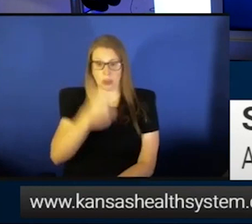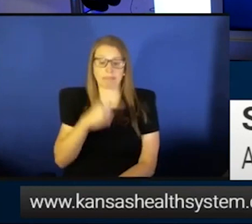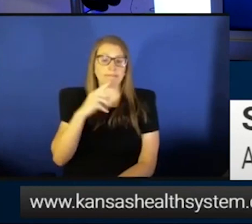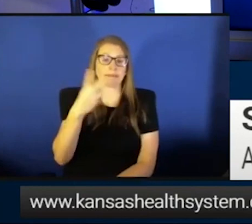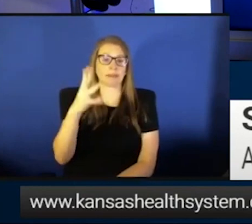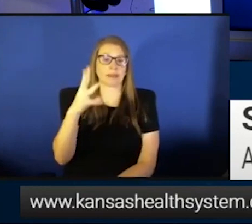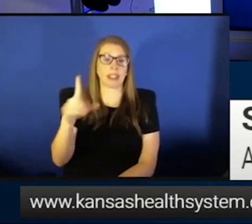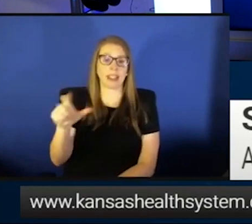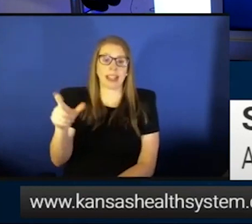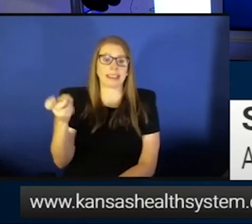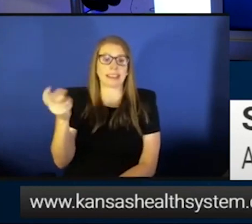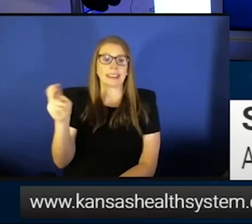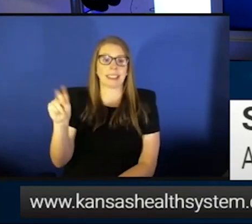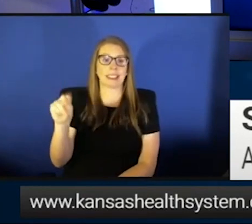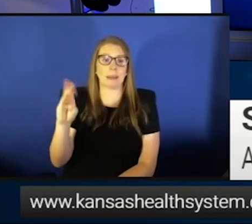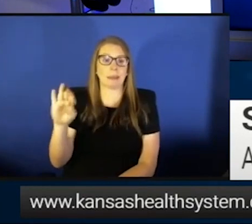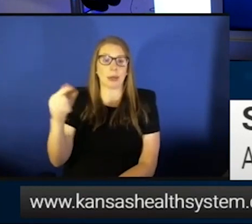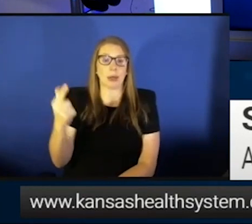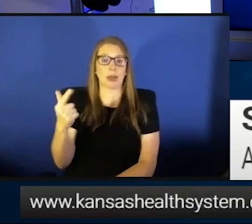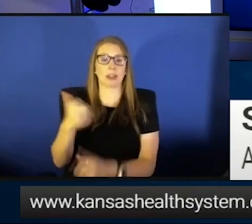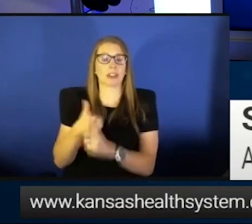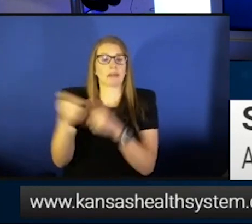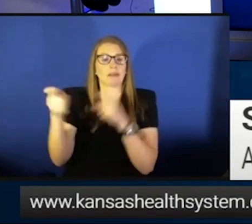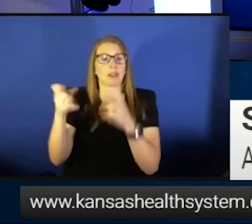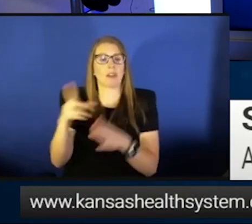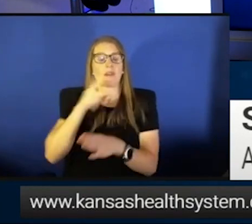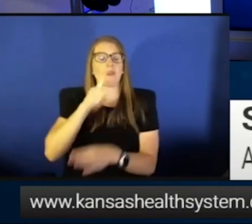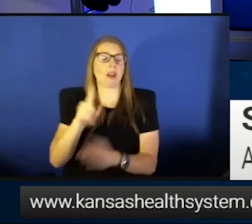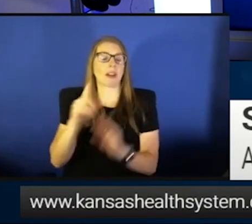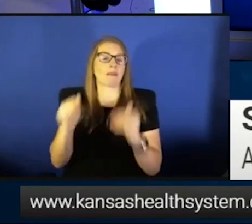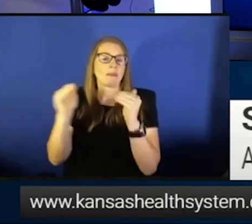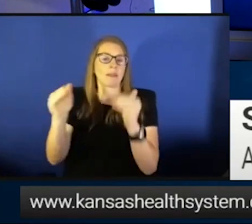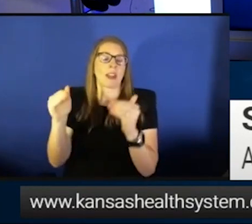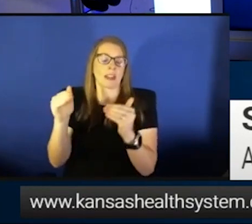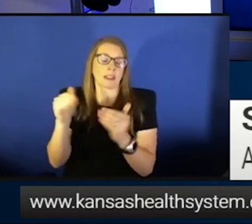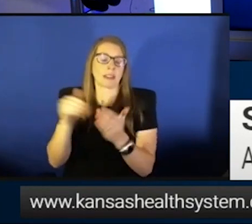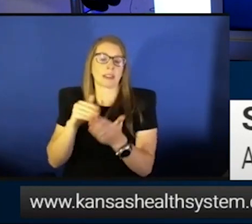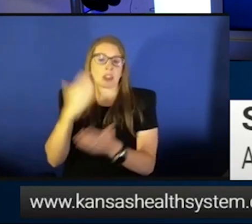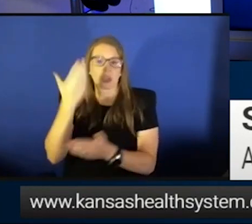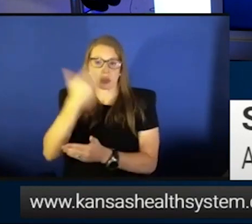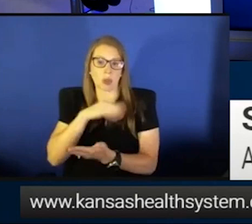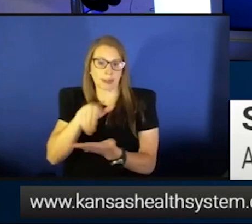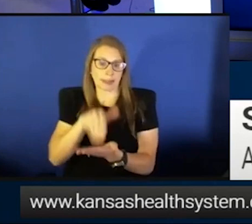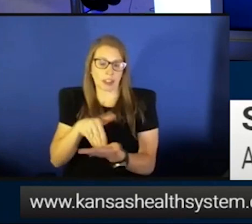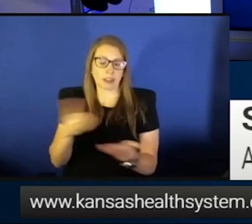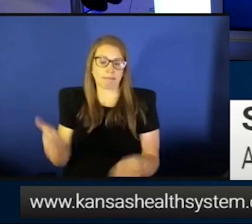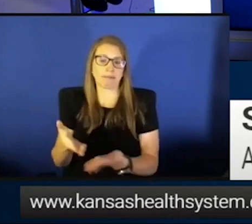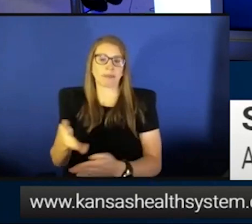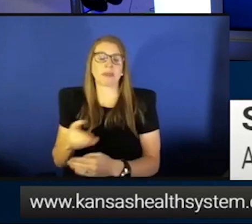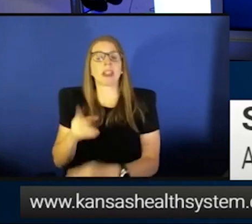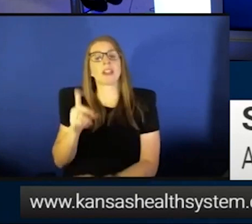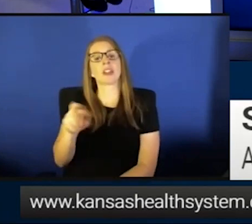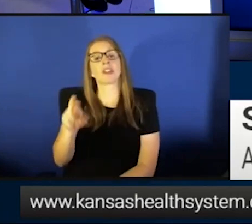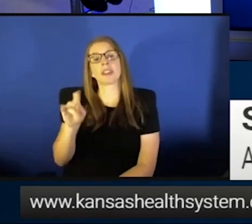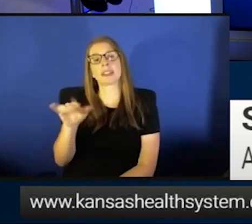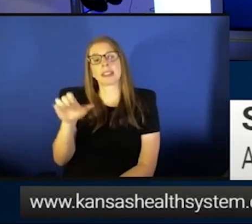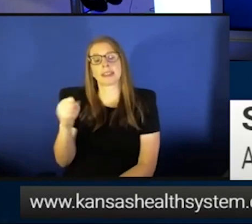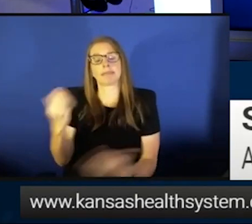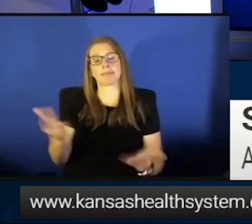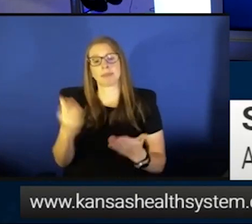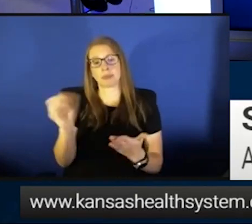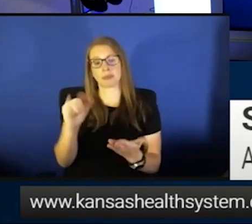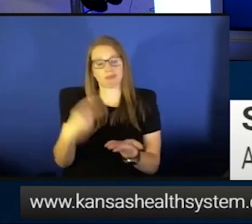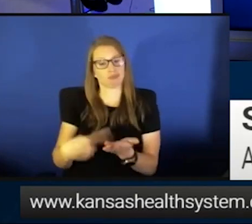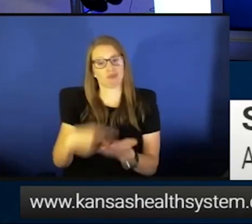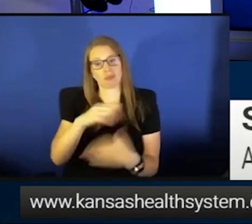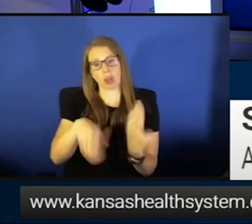of our Advanced Stroke Center here at the health system, and Dr. Steve Stites with us as well to talk all about this. And I want to get